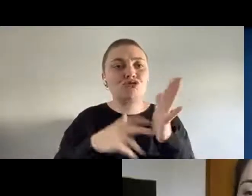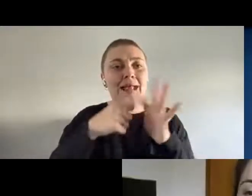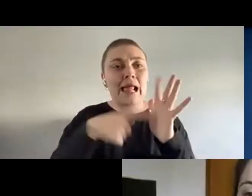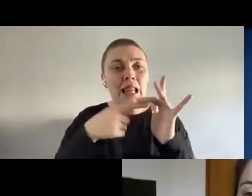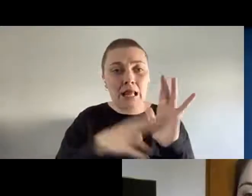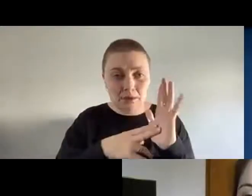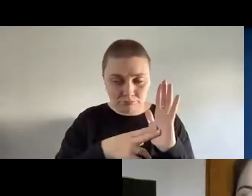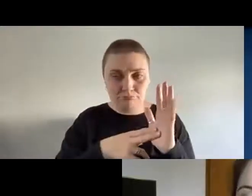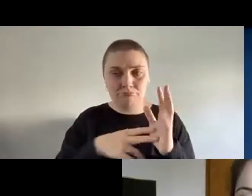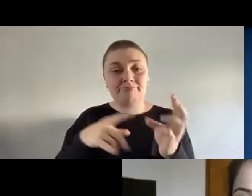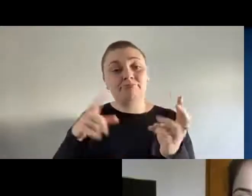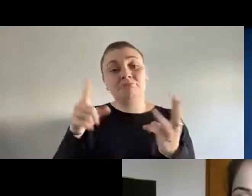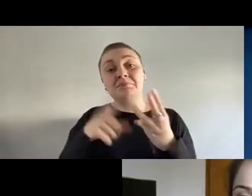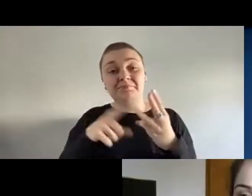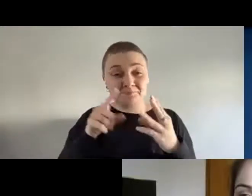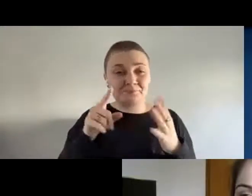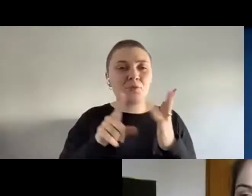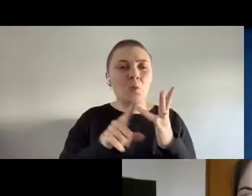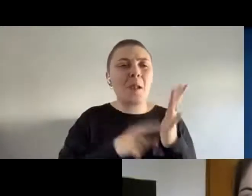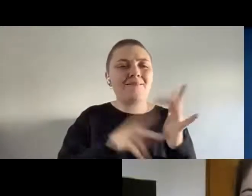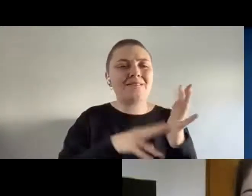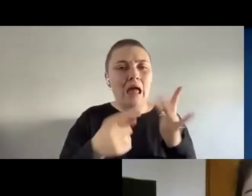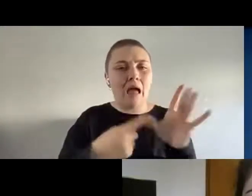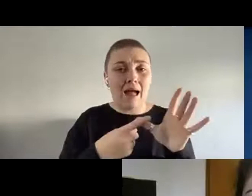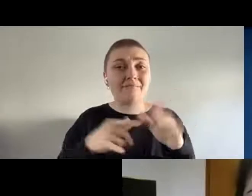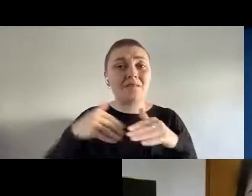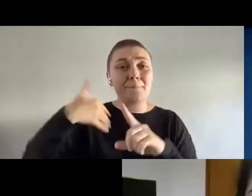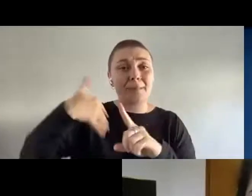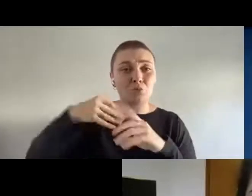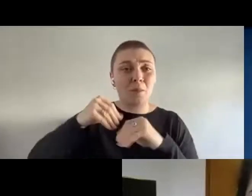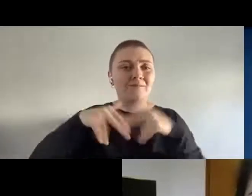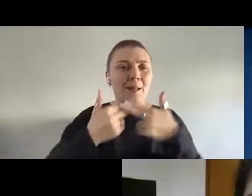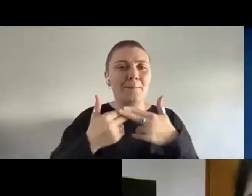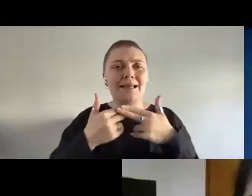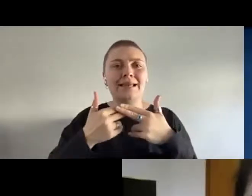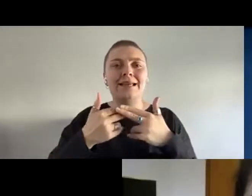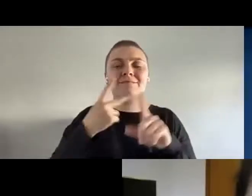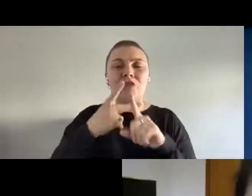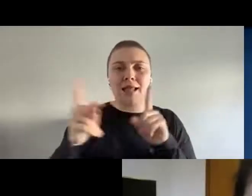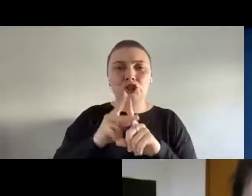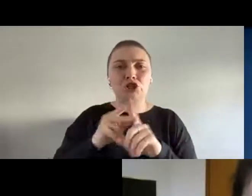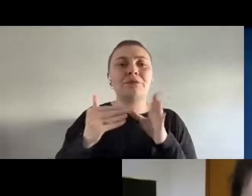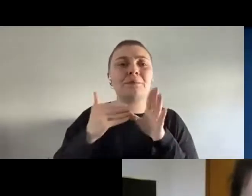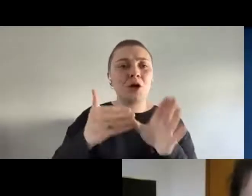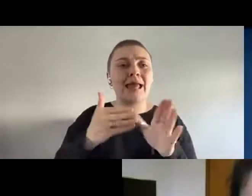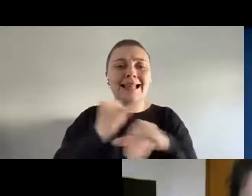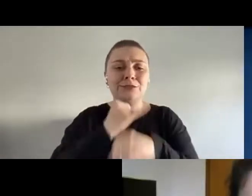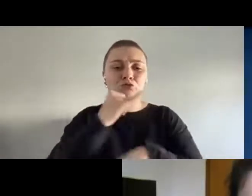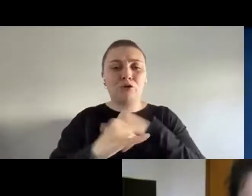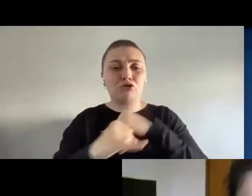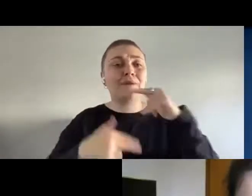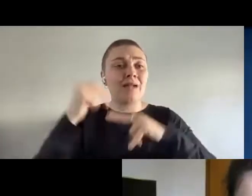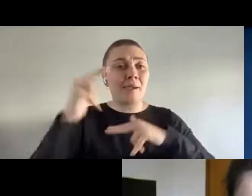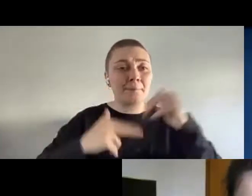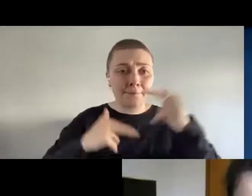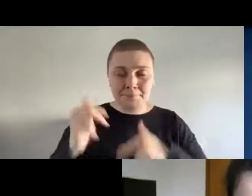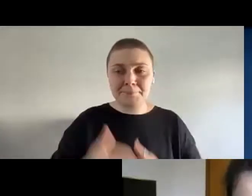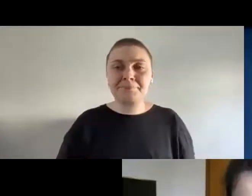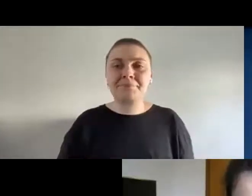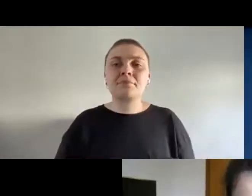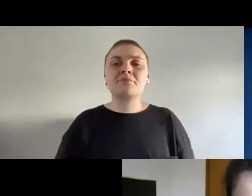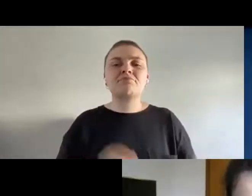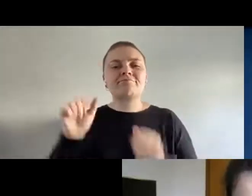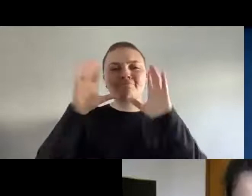Olivia has a background in family violence response and international development, with a focus on